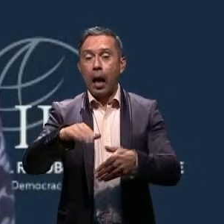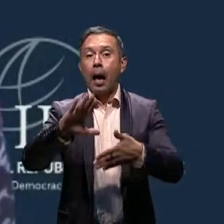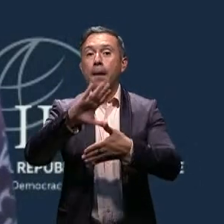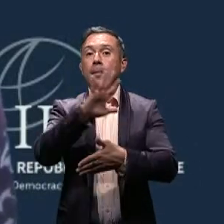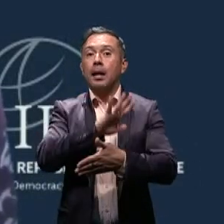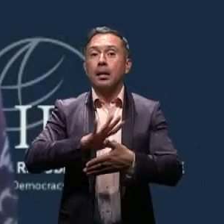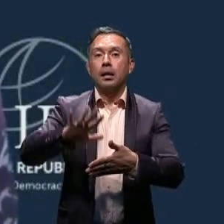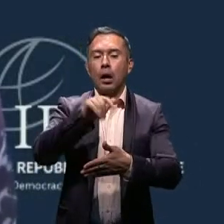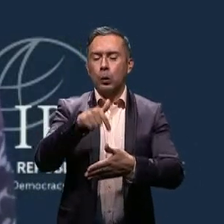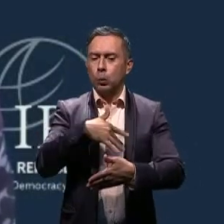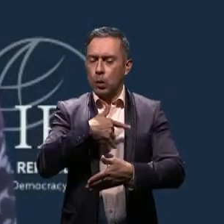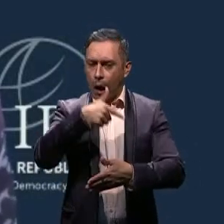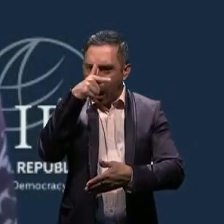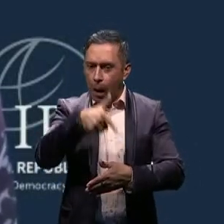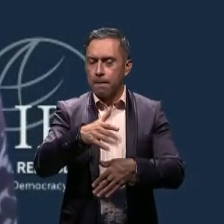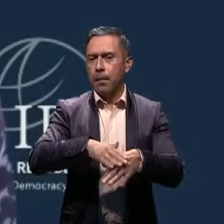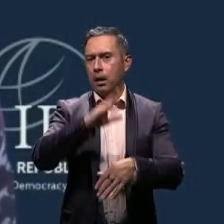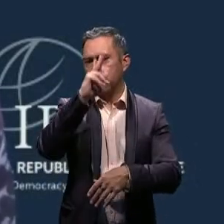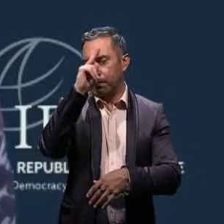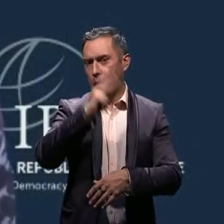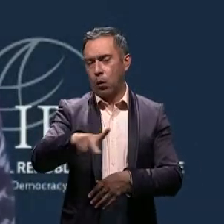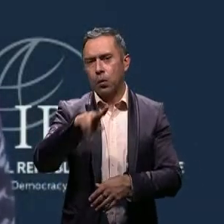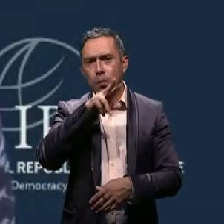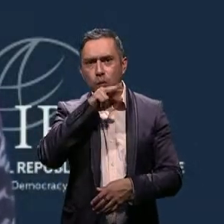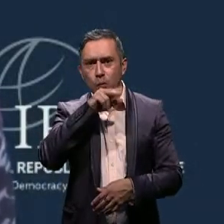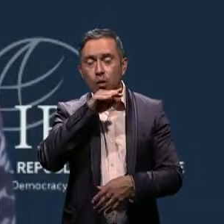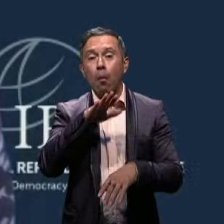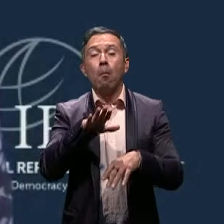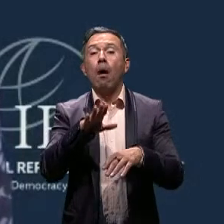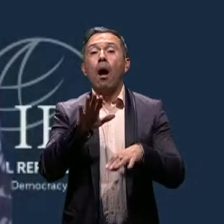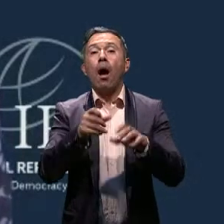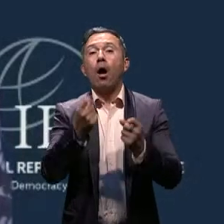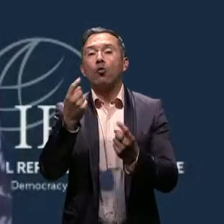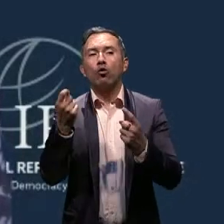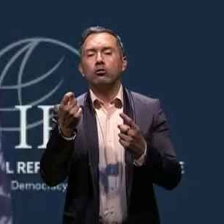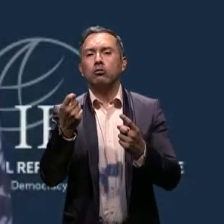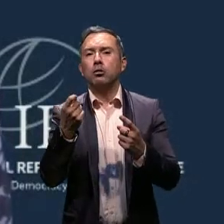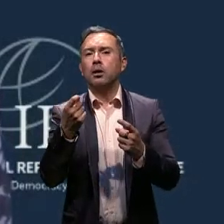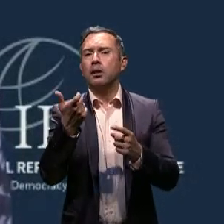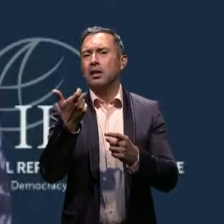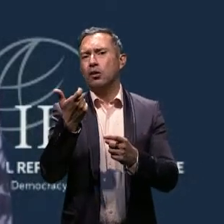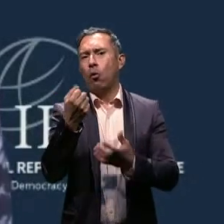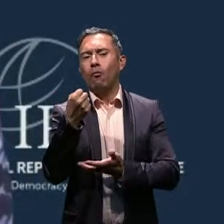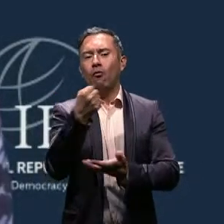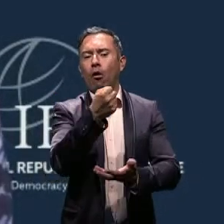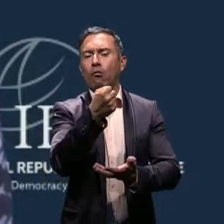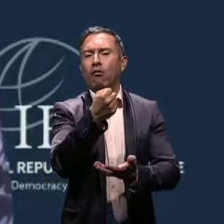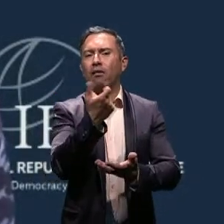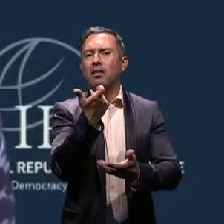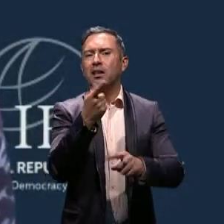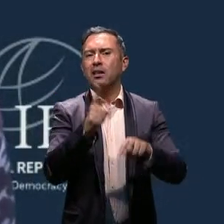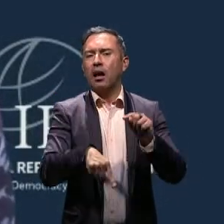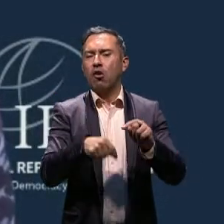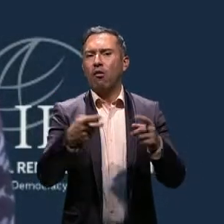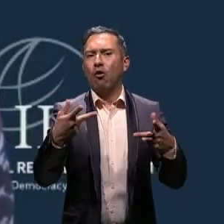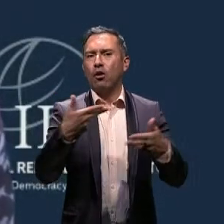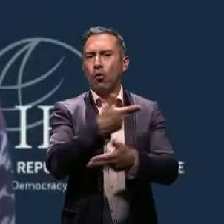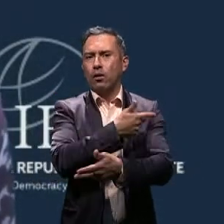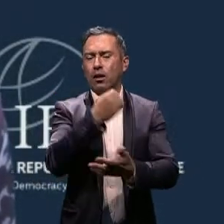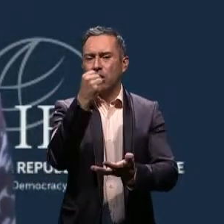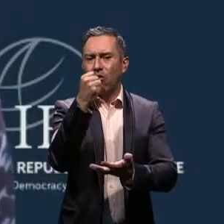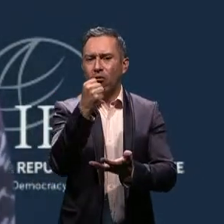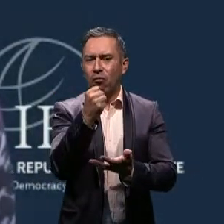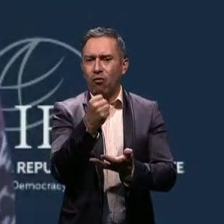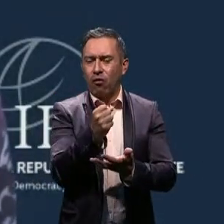in our continent, in the Americas. In some cases, it is done through budgetary cutbacks, and in